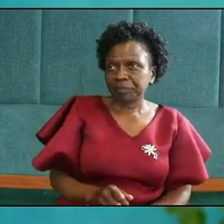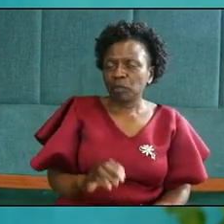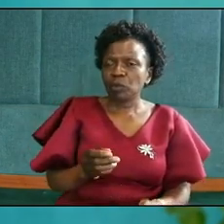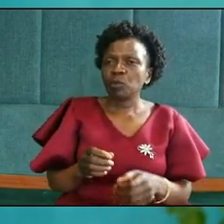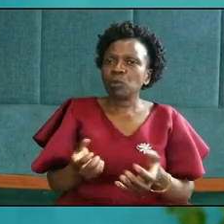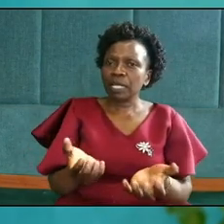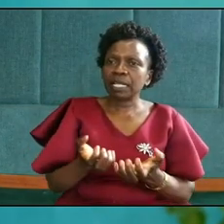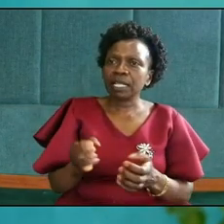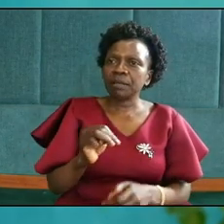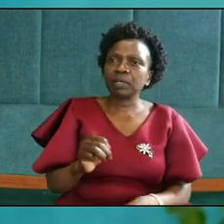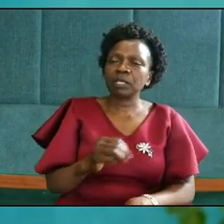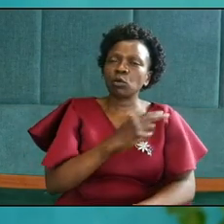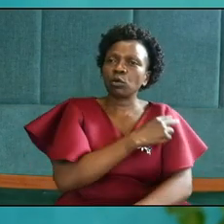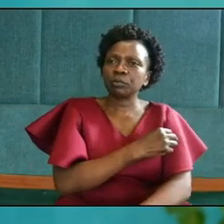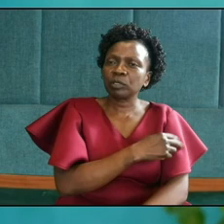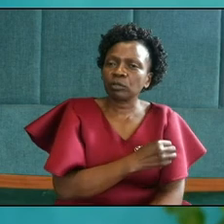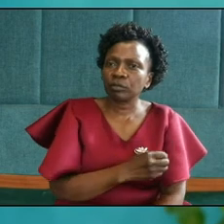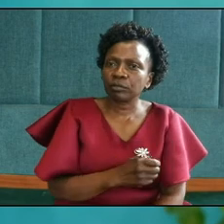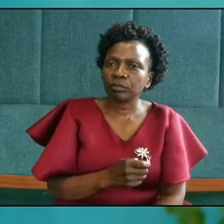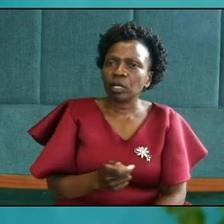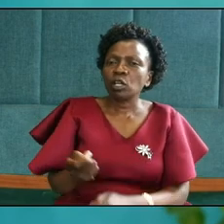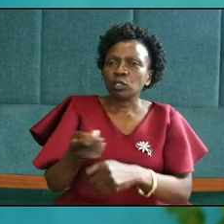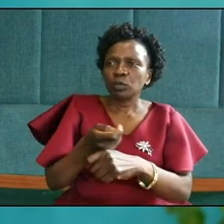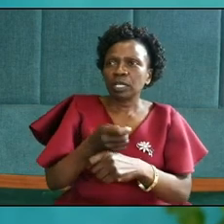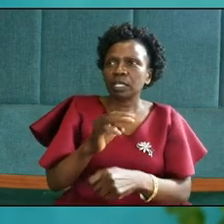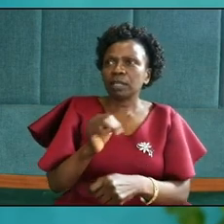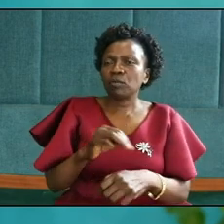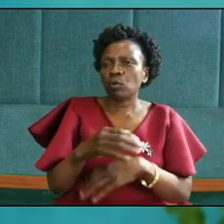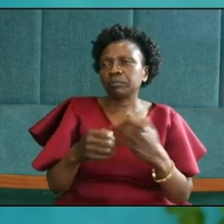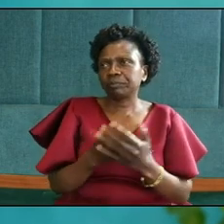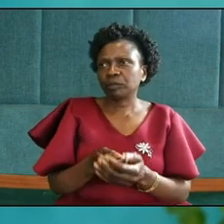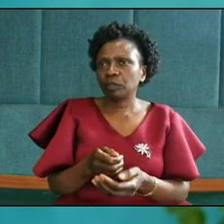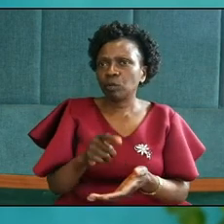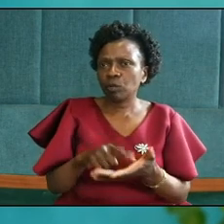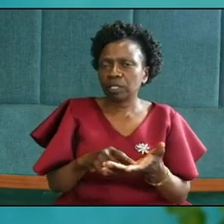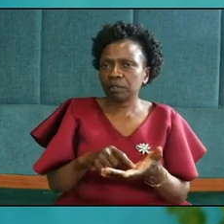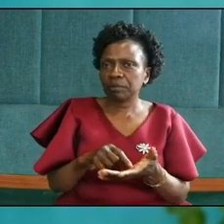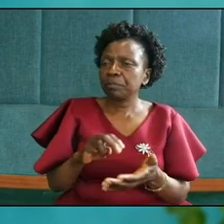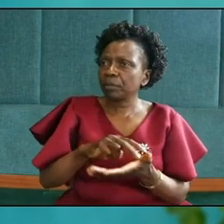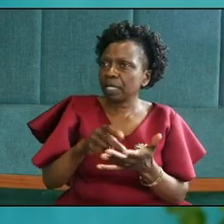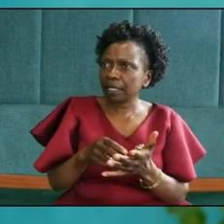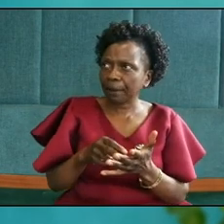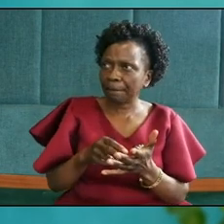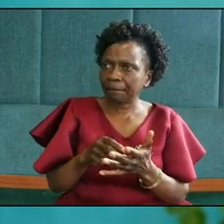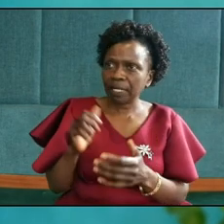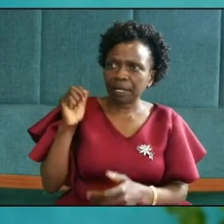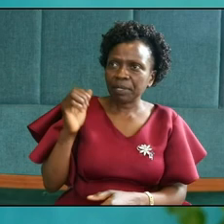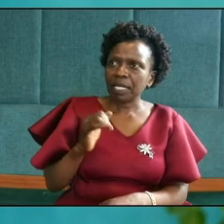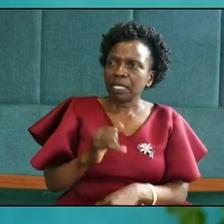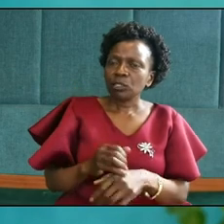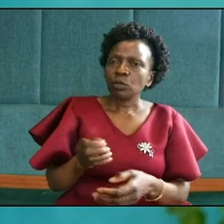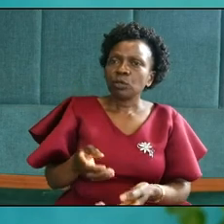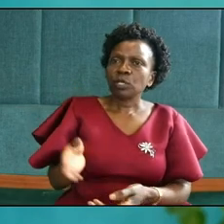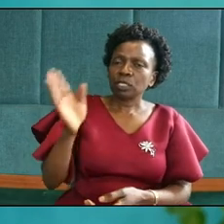hospital. Trained ones, I said. What is this purpose? The purpose of chaplains, dear friends, is to